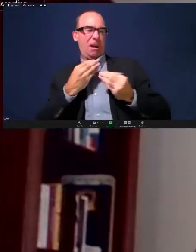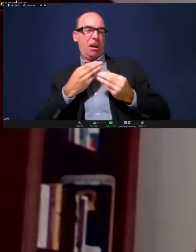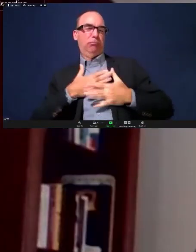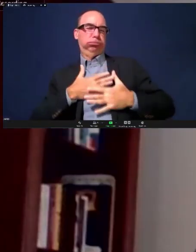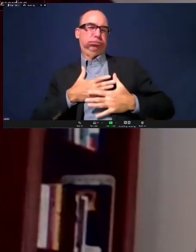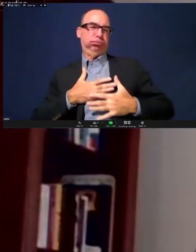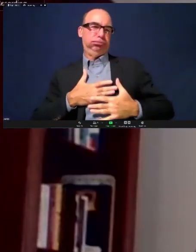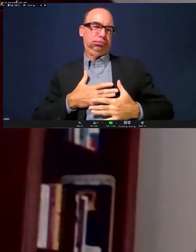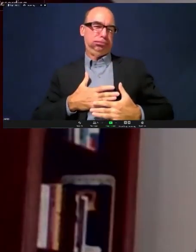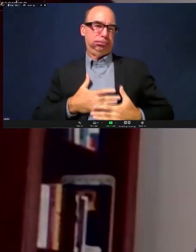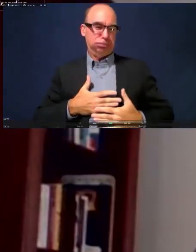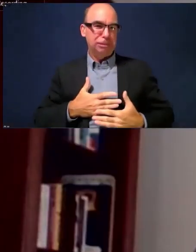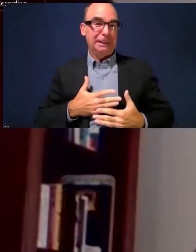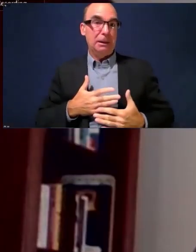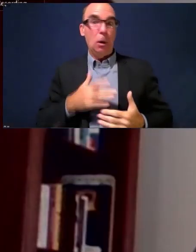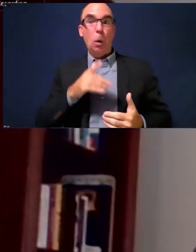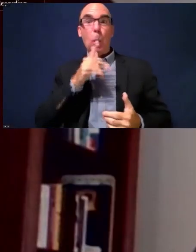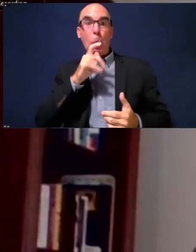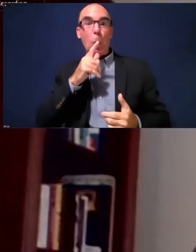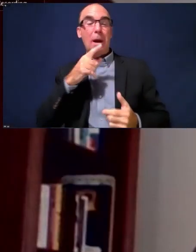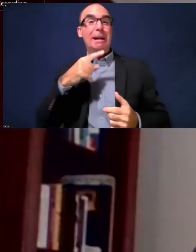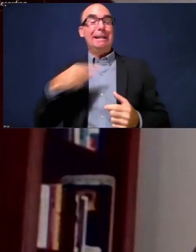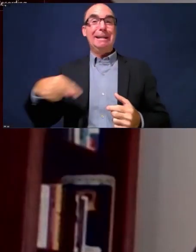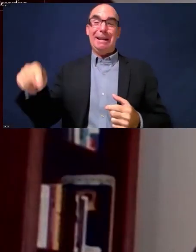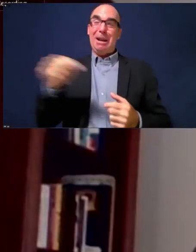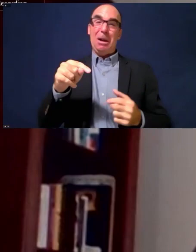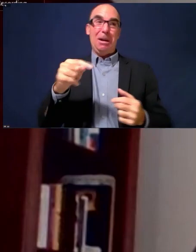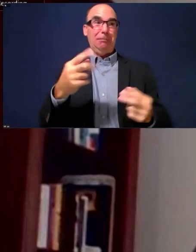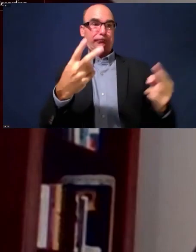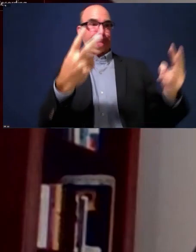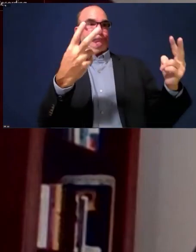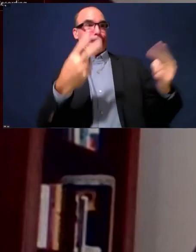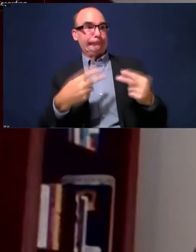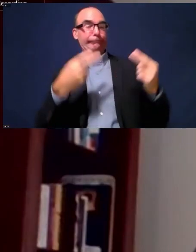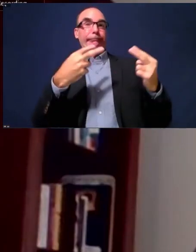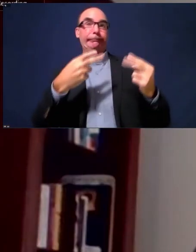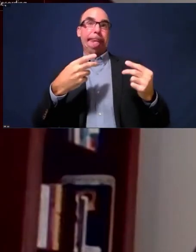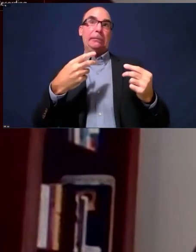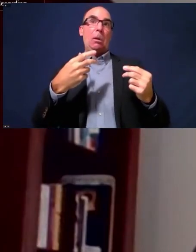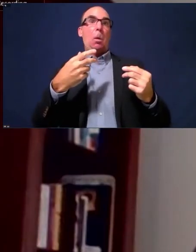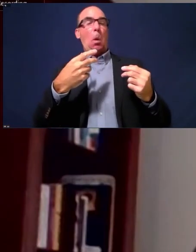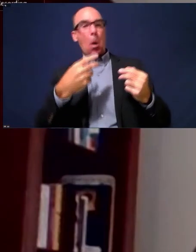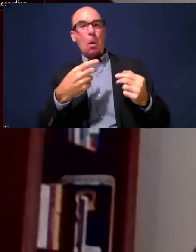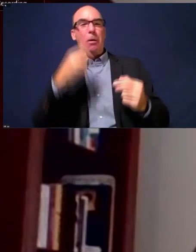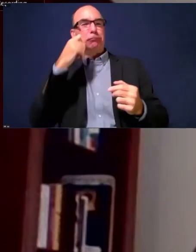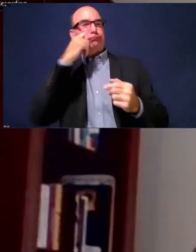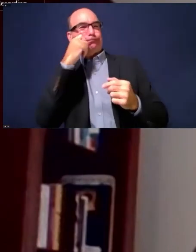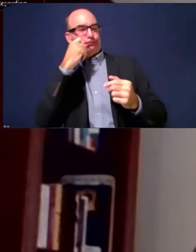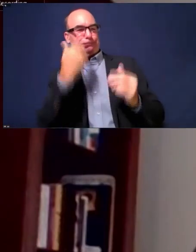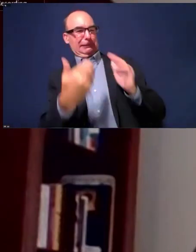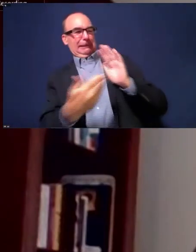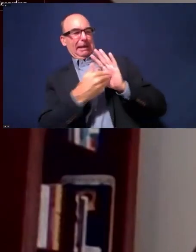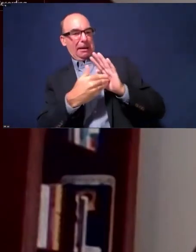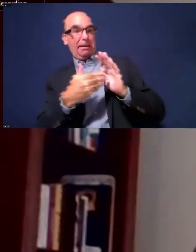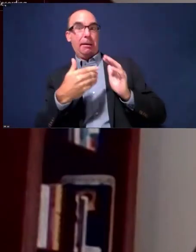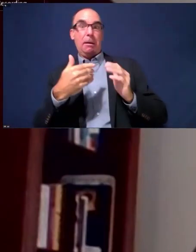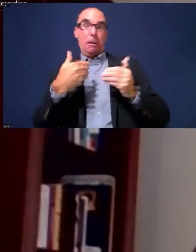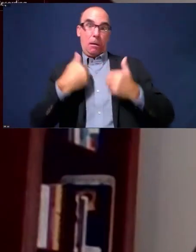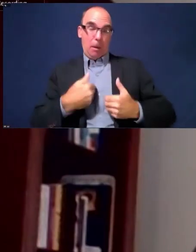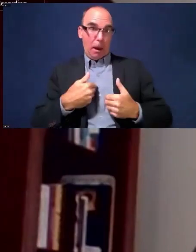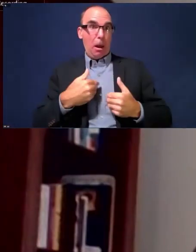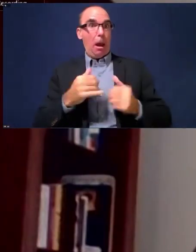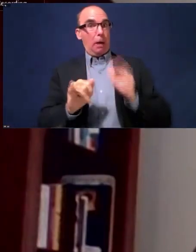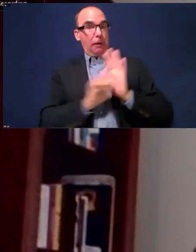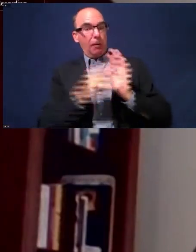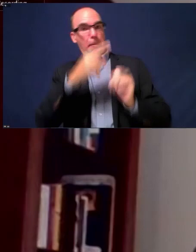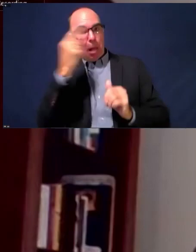So for those of us who are racialized, or for those of us who identify as Black, anti-Black racism has, again, these personal